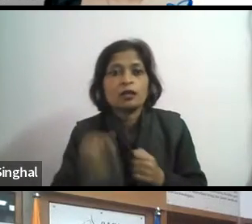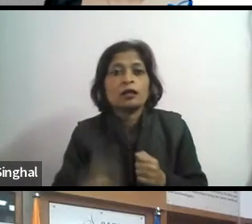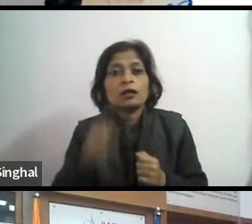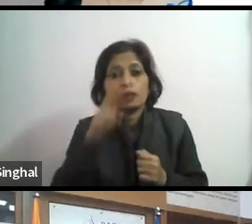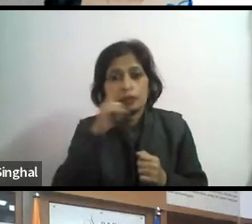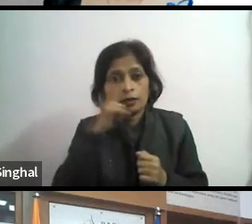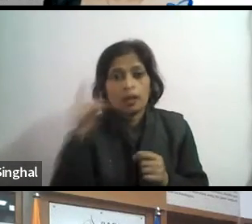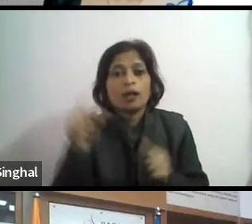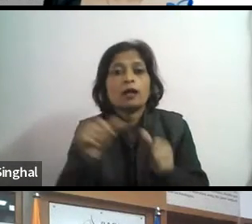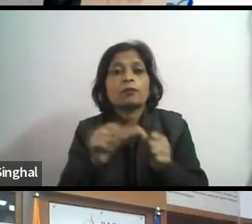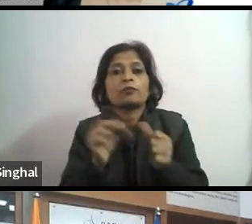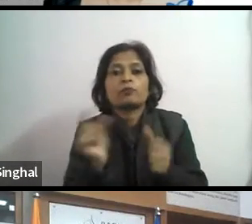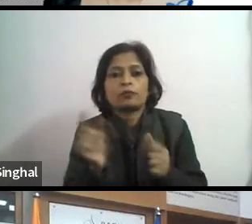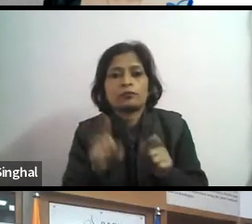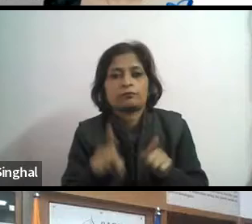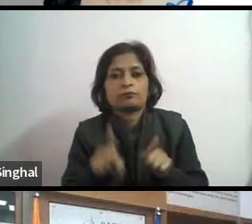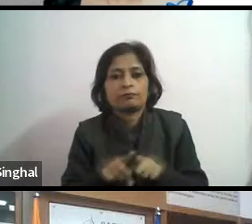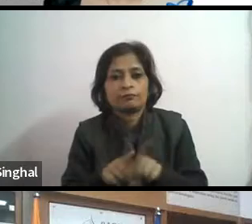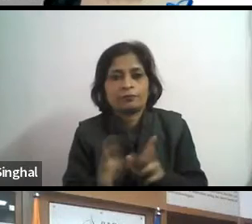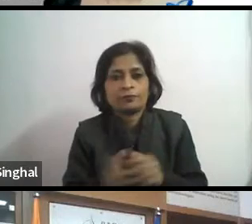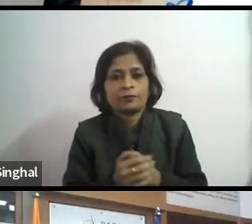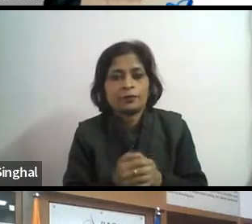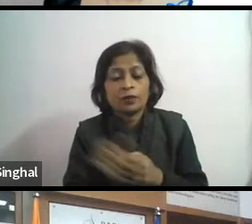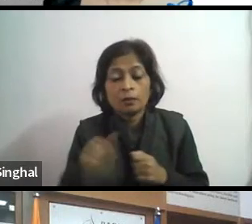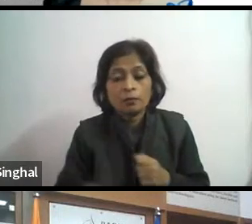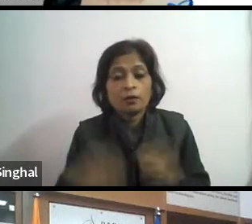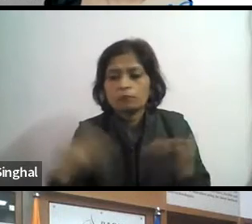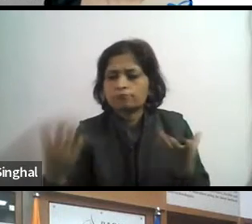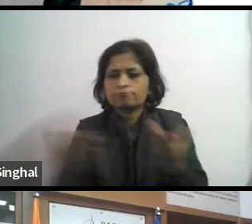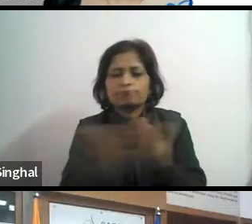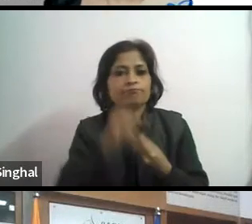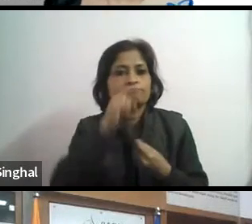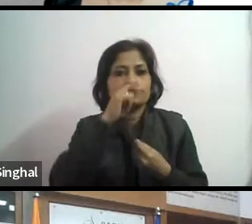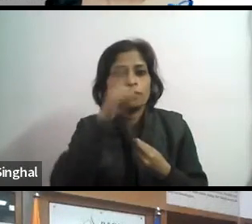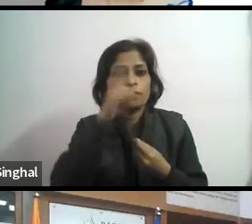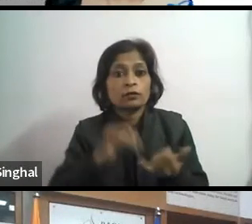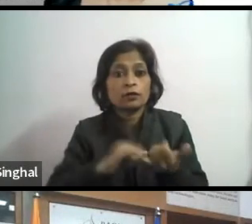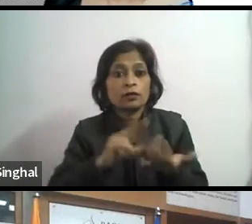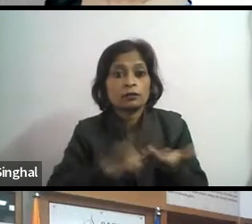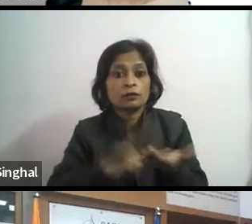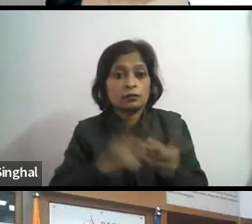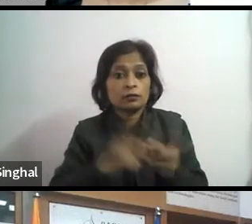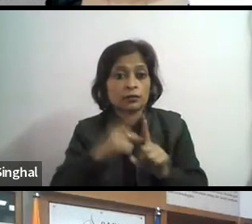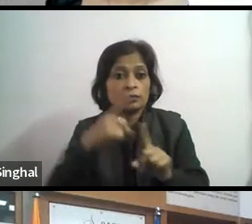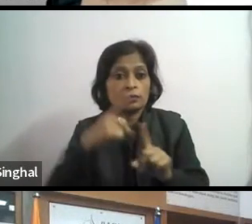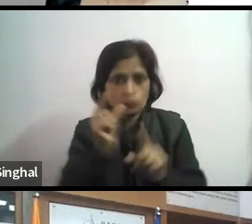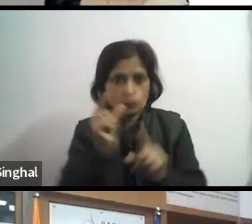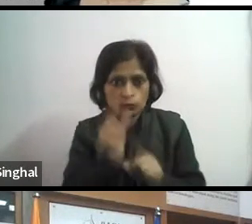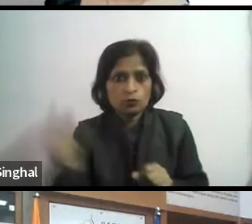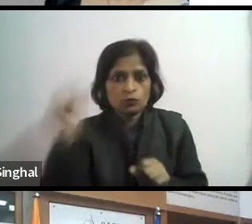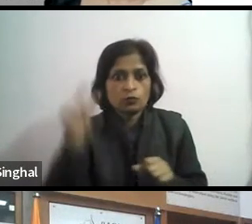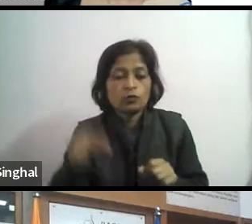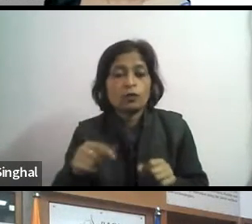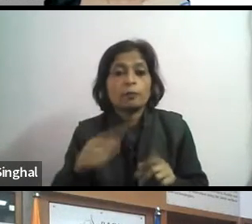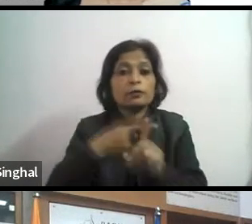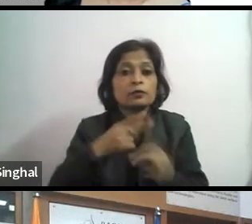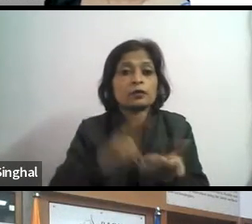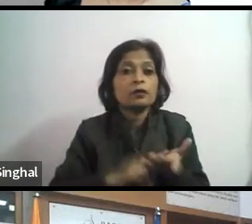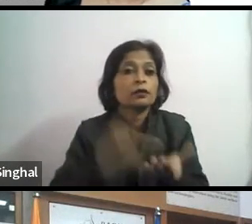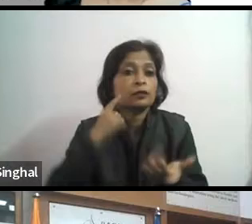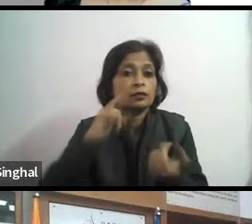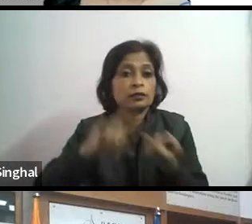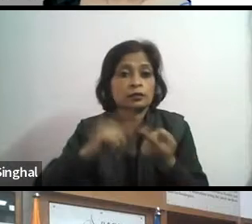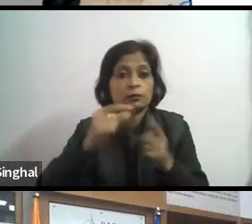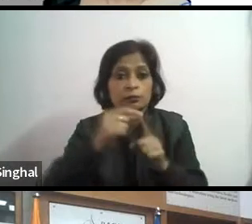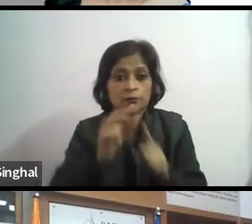Upadhyay. Ma'am, it is indeed a pride for us at SNDT Women's University and the National Institute for Empowerment of Persons